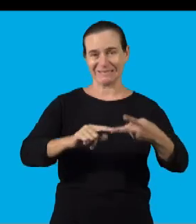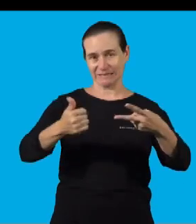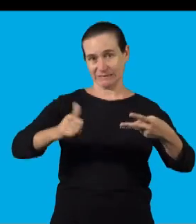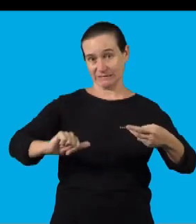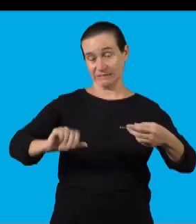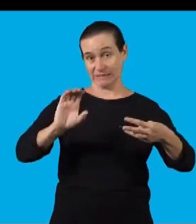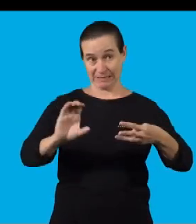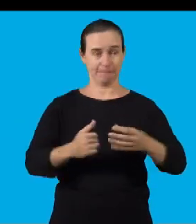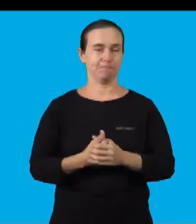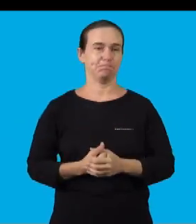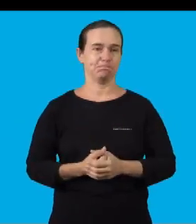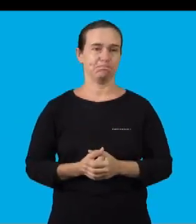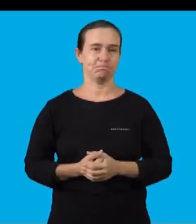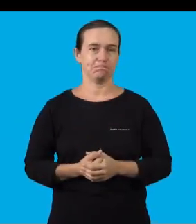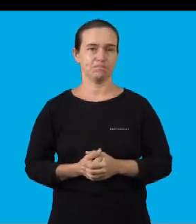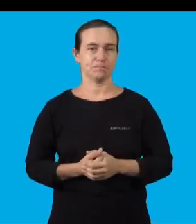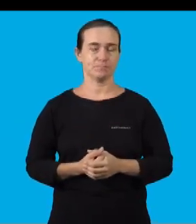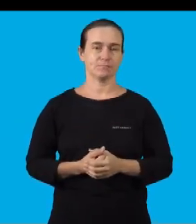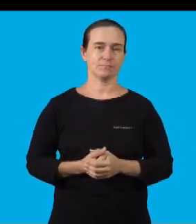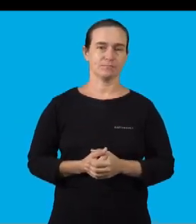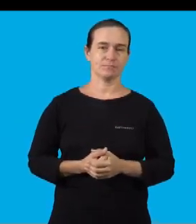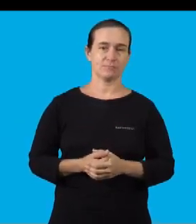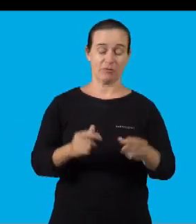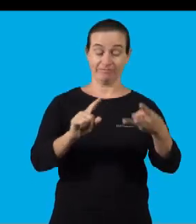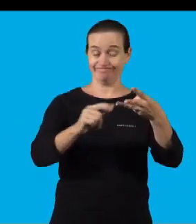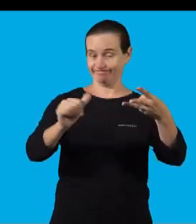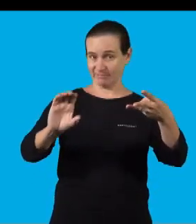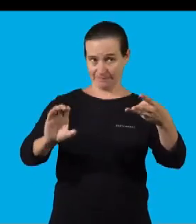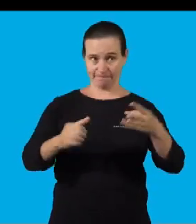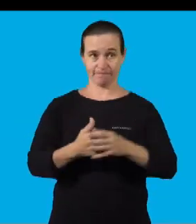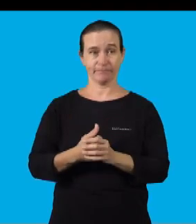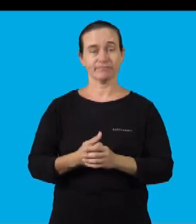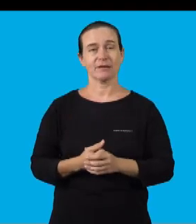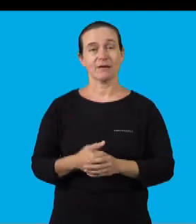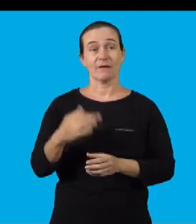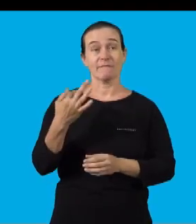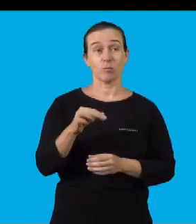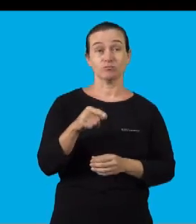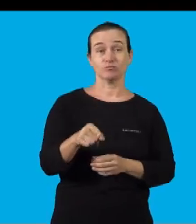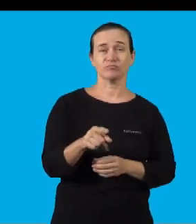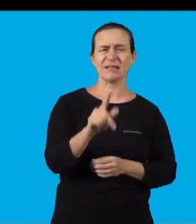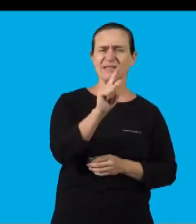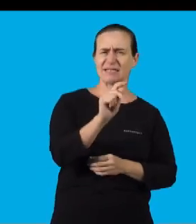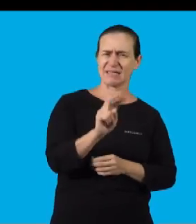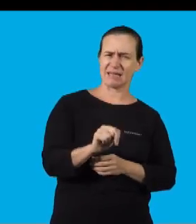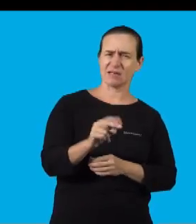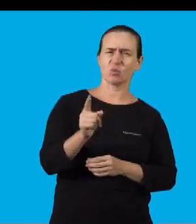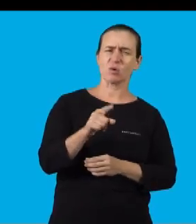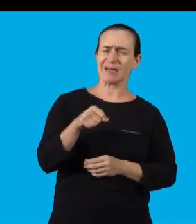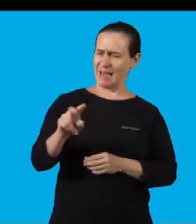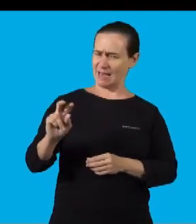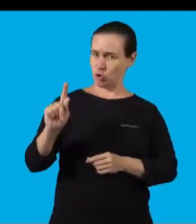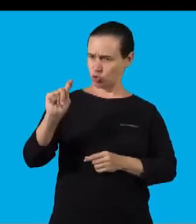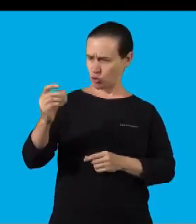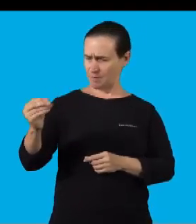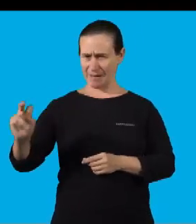to the next question, where we are still working with the same sequence. And remember, for our Tn, and that is the nth term,